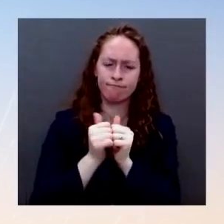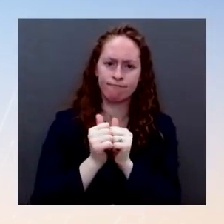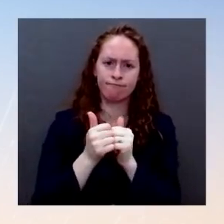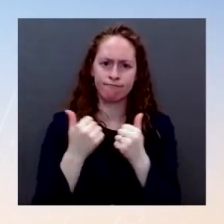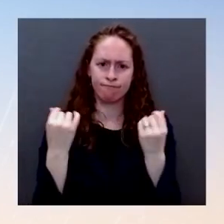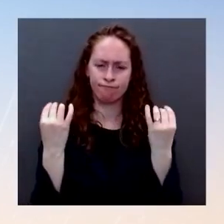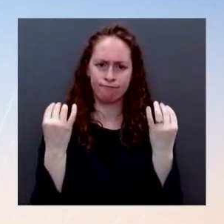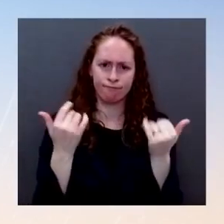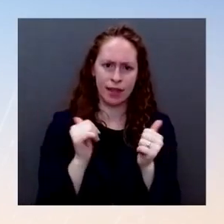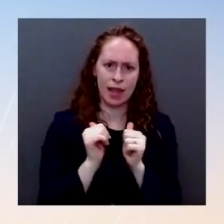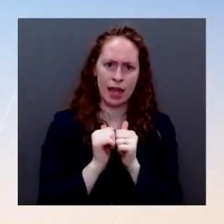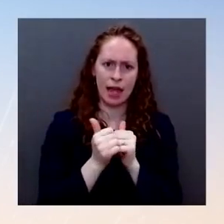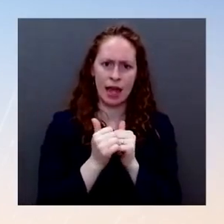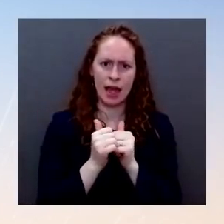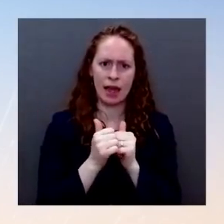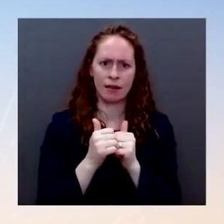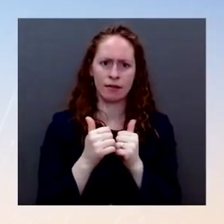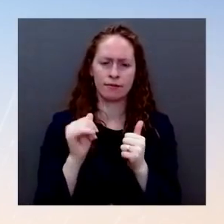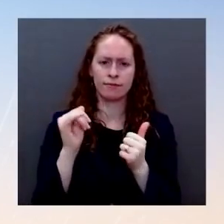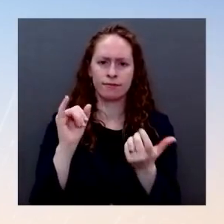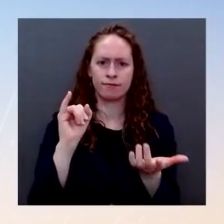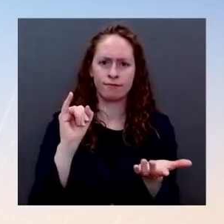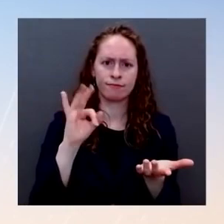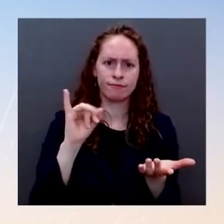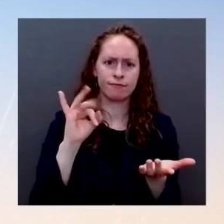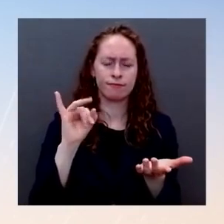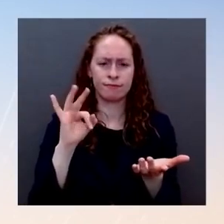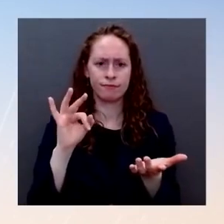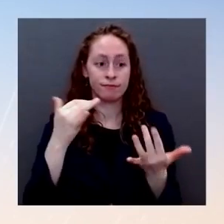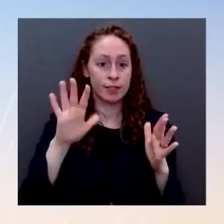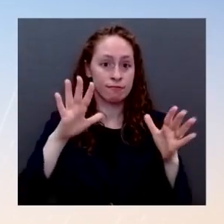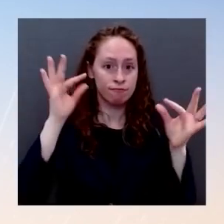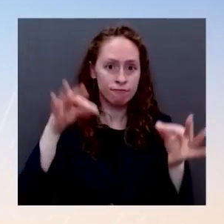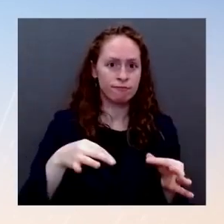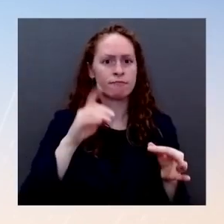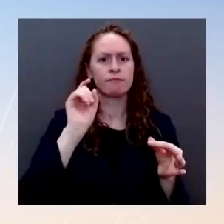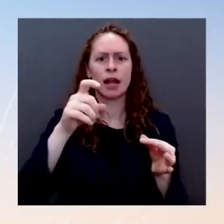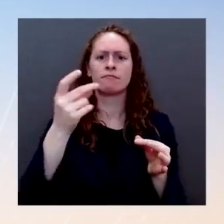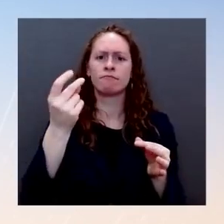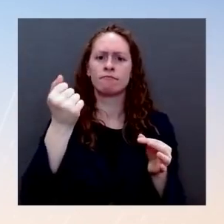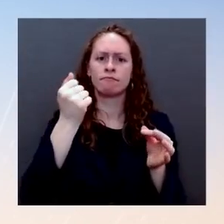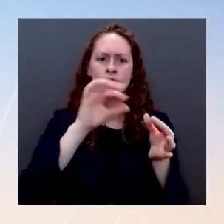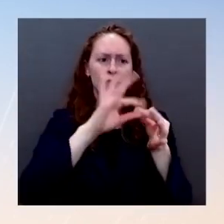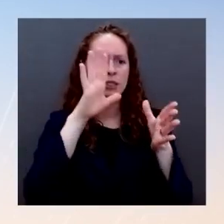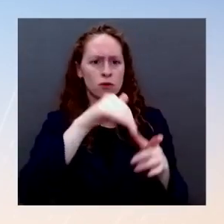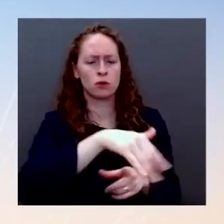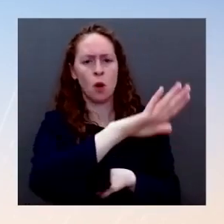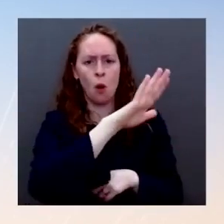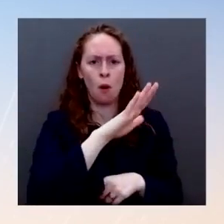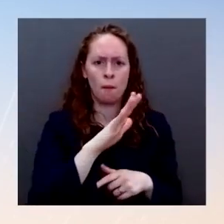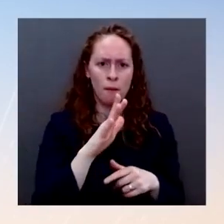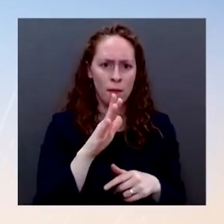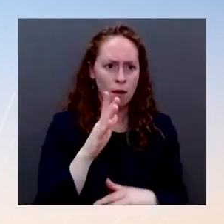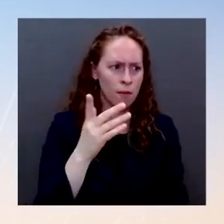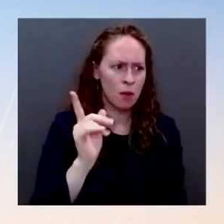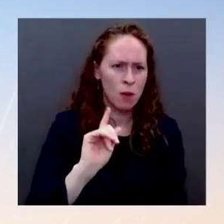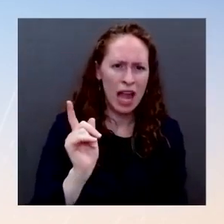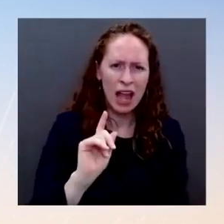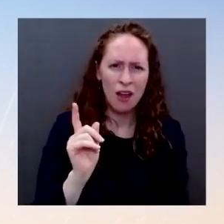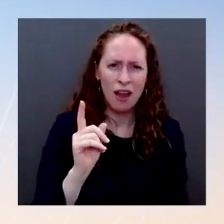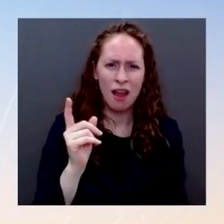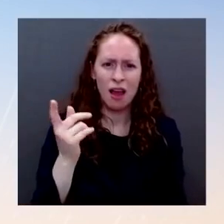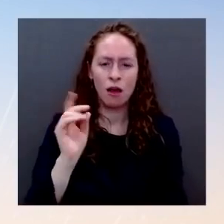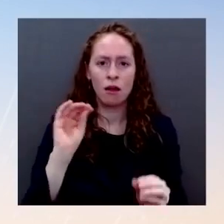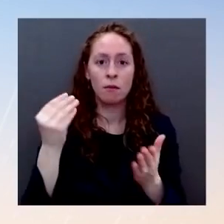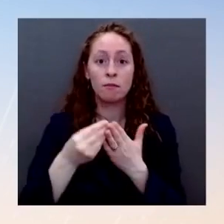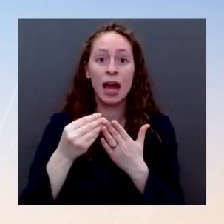to limitations in Section 1032 of the Act constrain the flexibility of the executive branch with respect to its engagement in delicate negotiations with